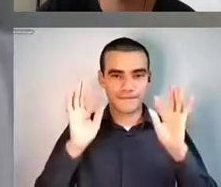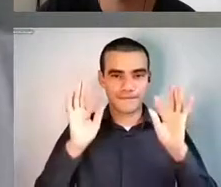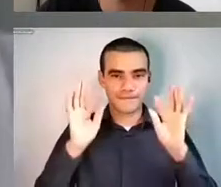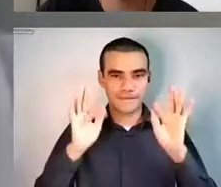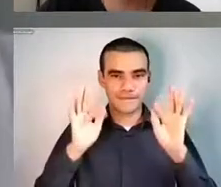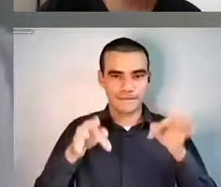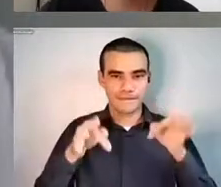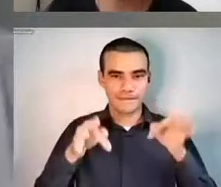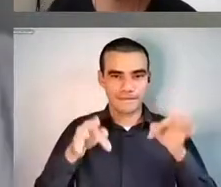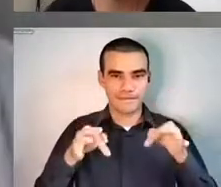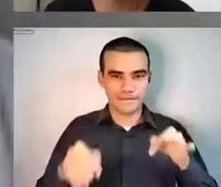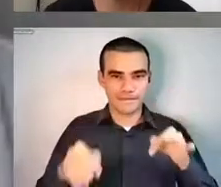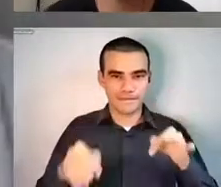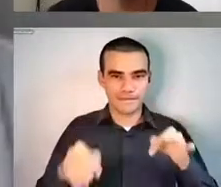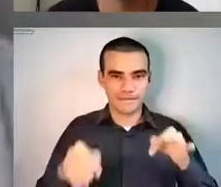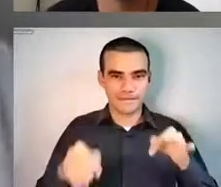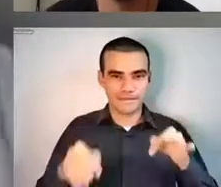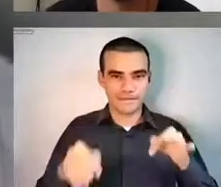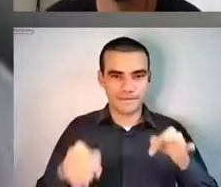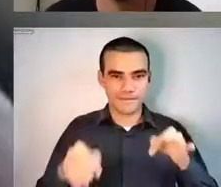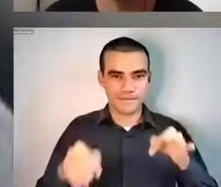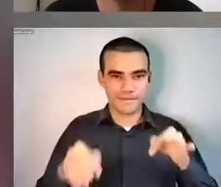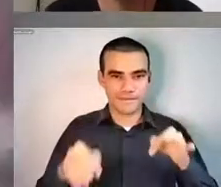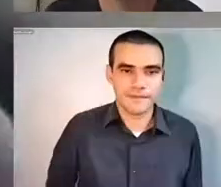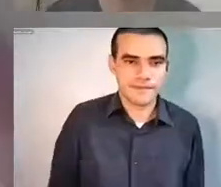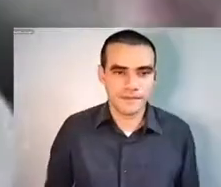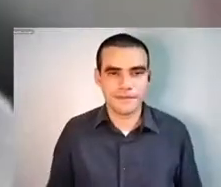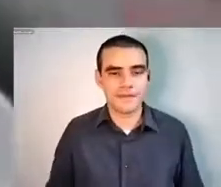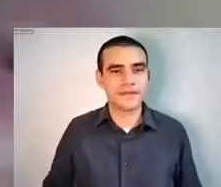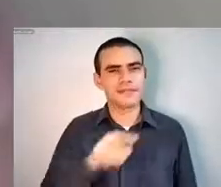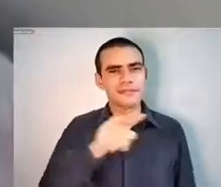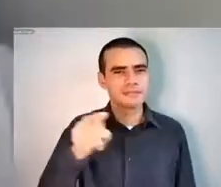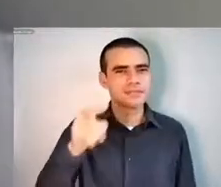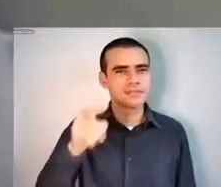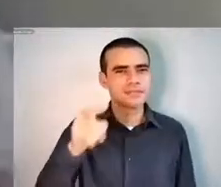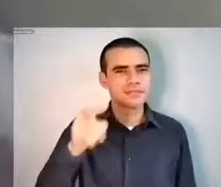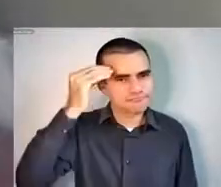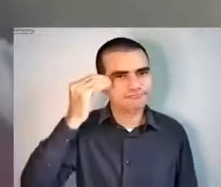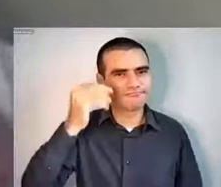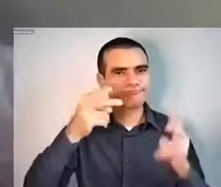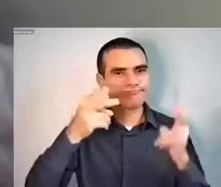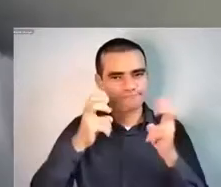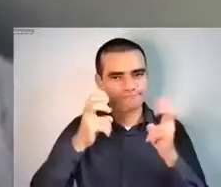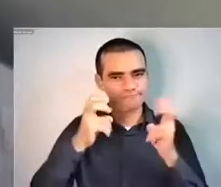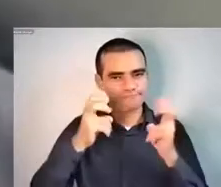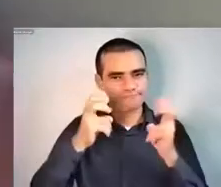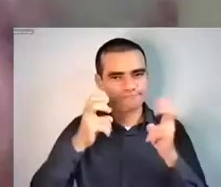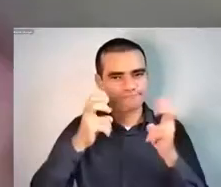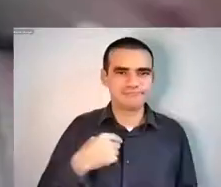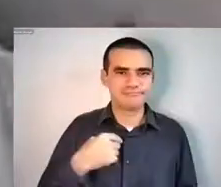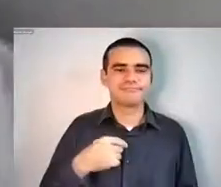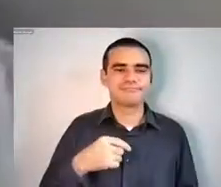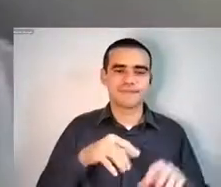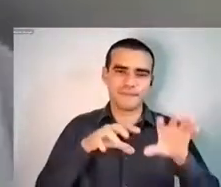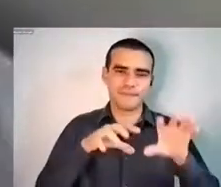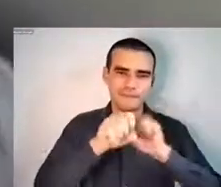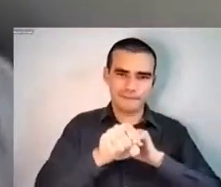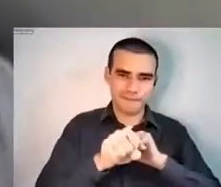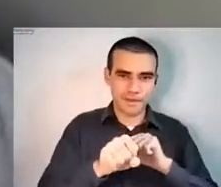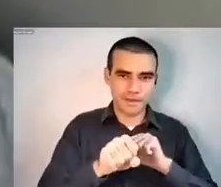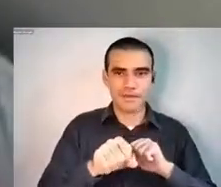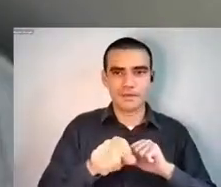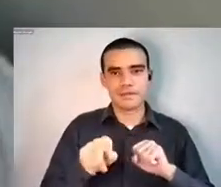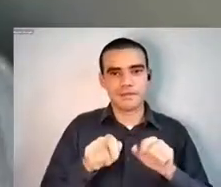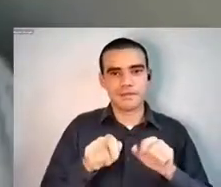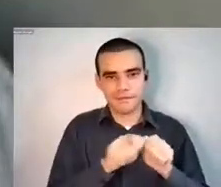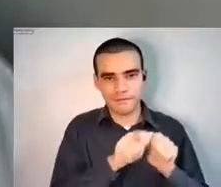what now, Claudio, you have more experience that is interesting to all of us in this education process.